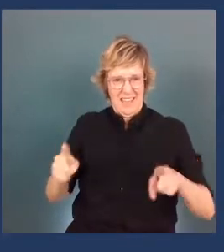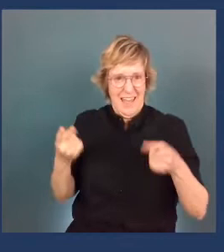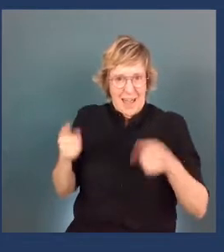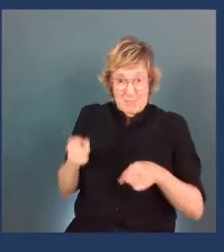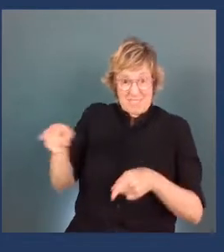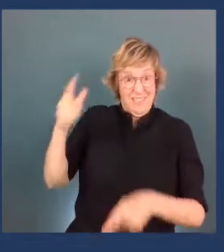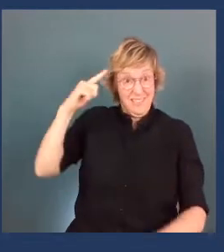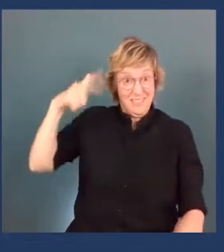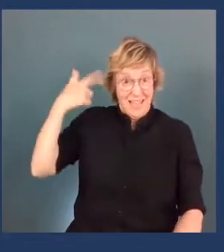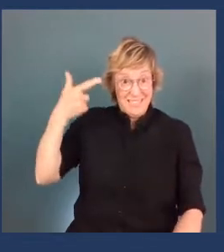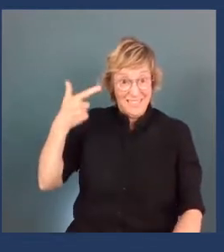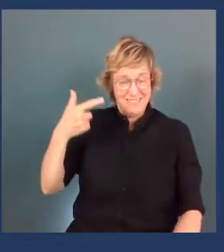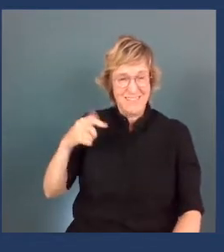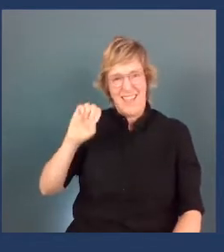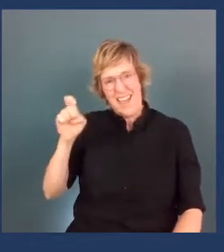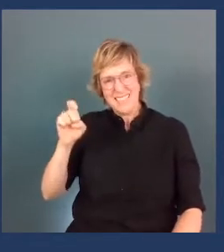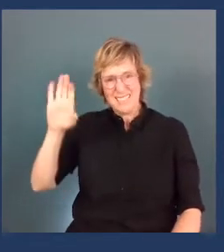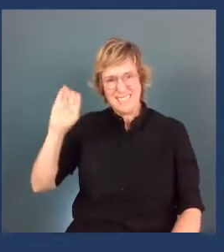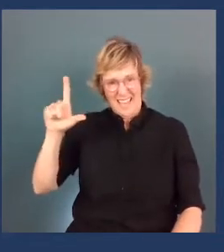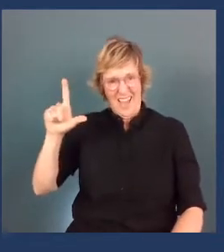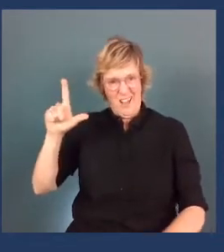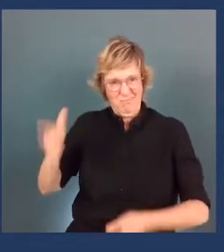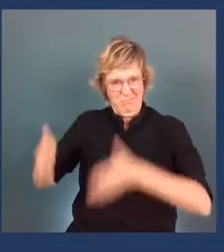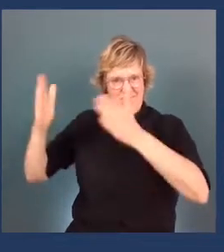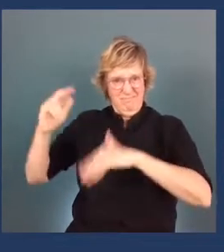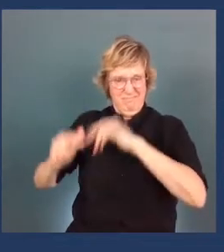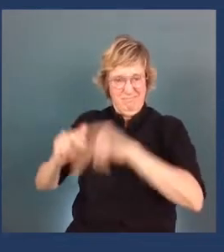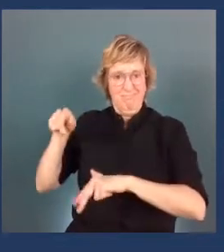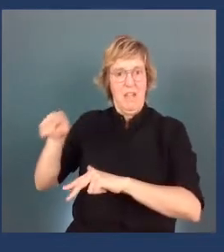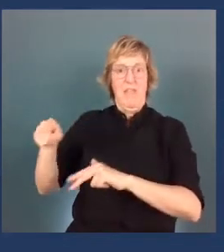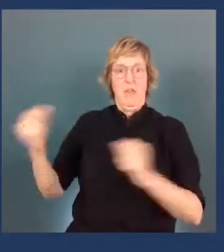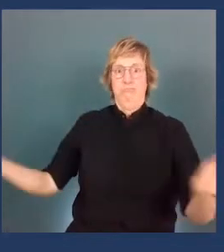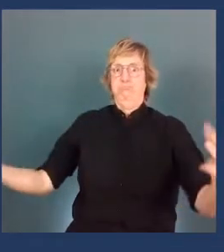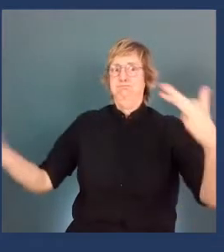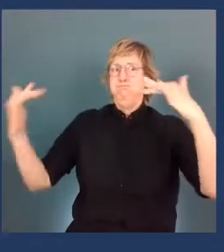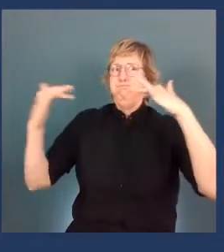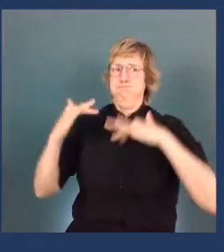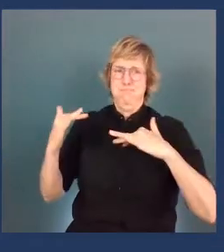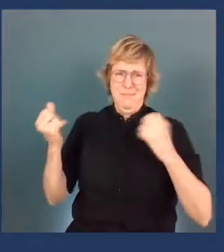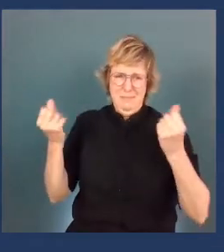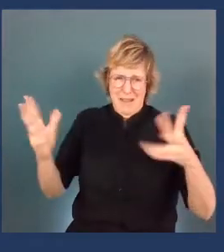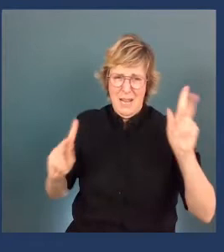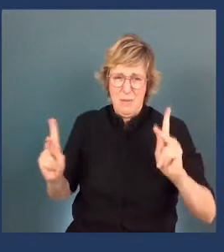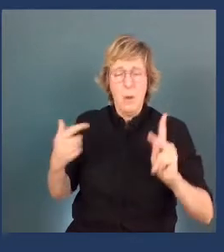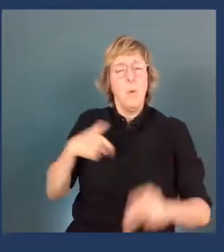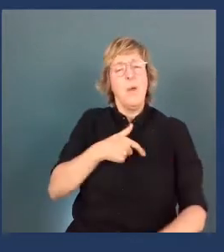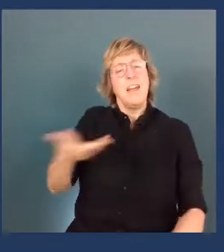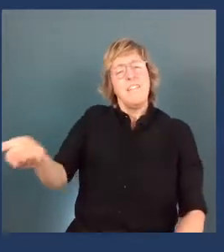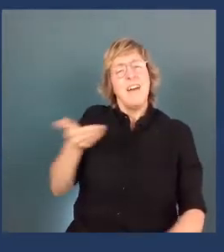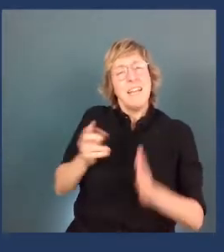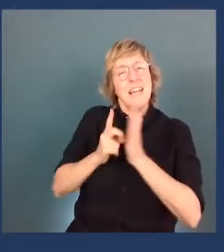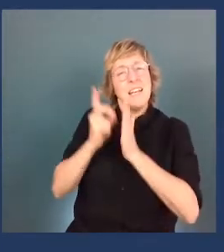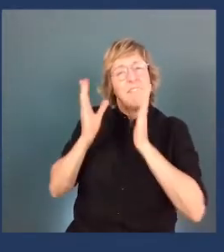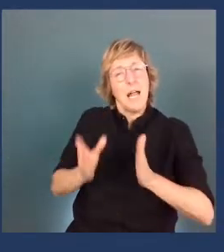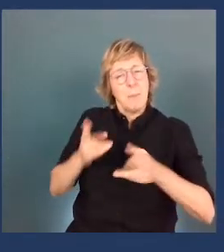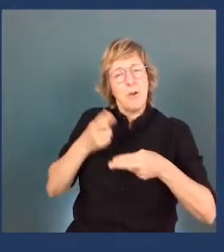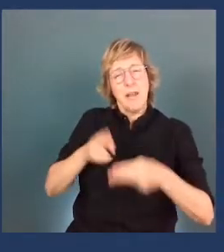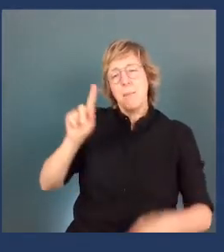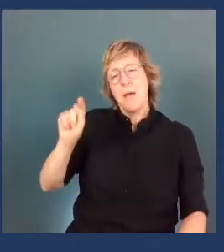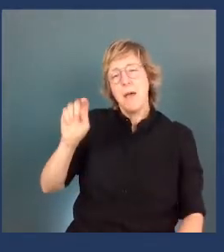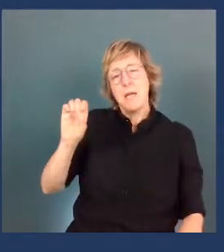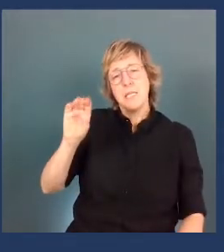in 2017, we invited a developer on stage from Intel. His name is Tom Nabarro.